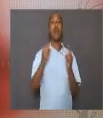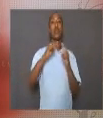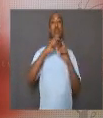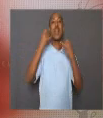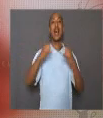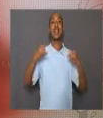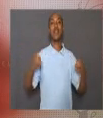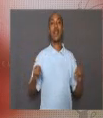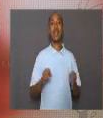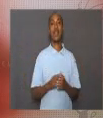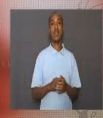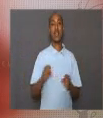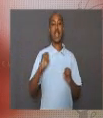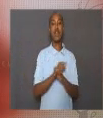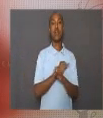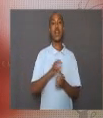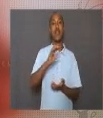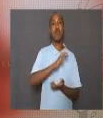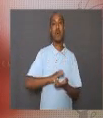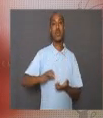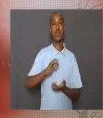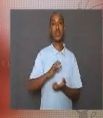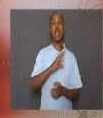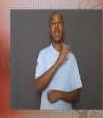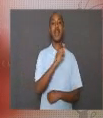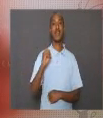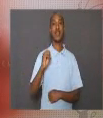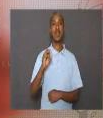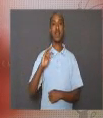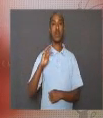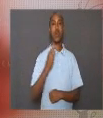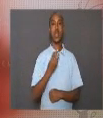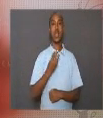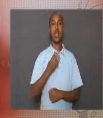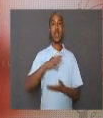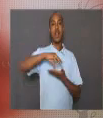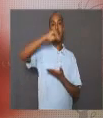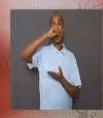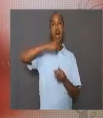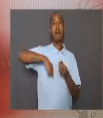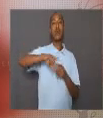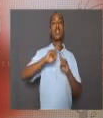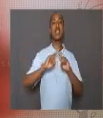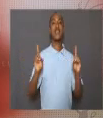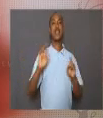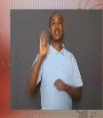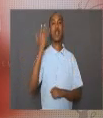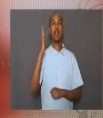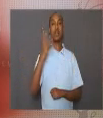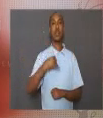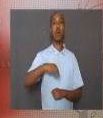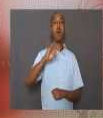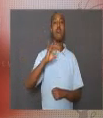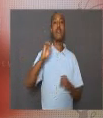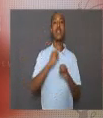classify inorganic compounds, and we will learn about different types